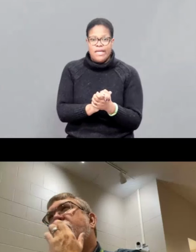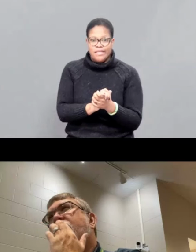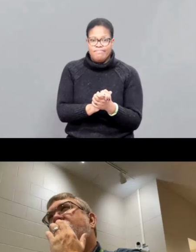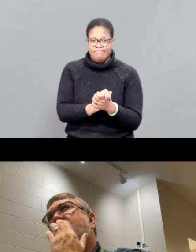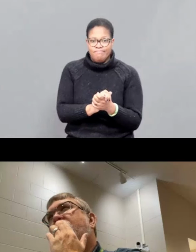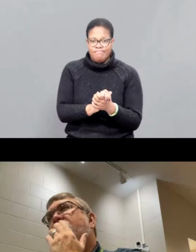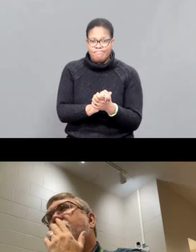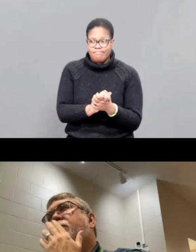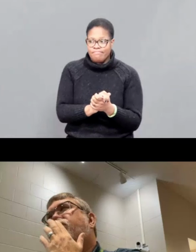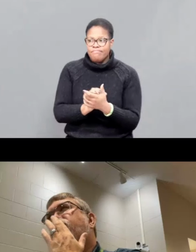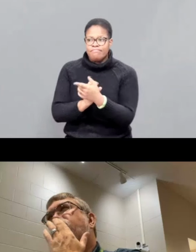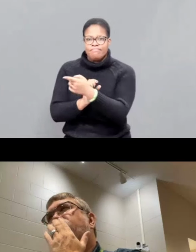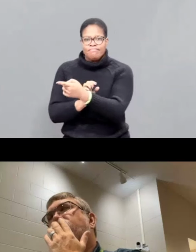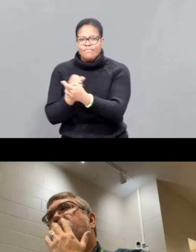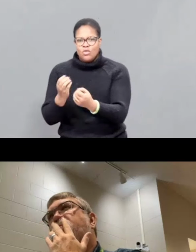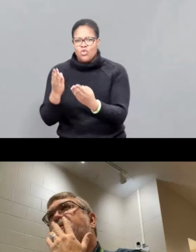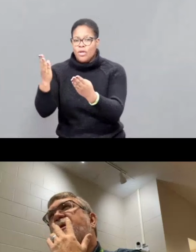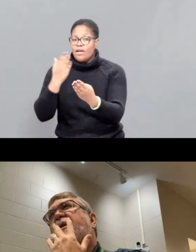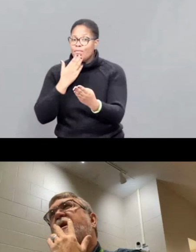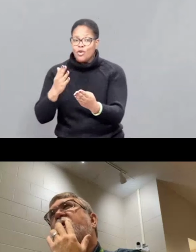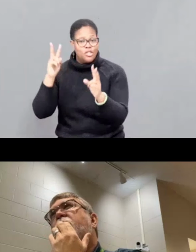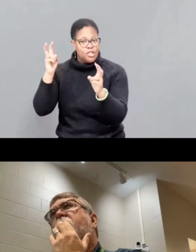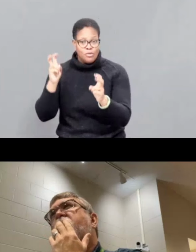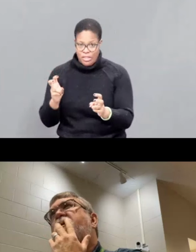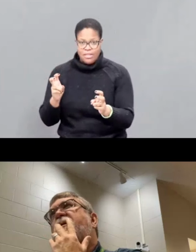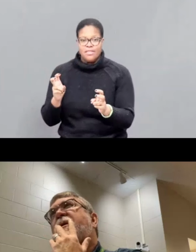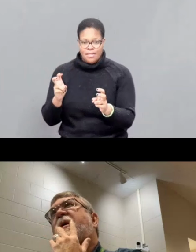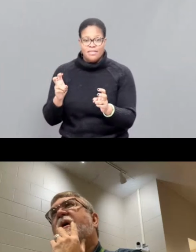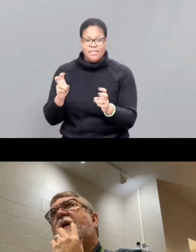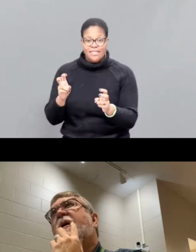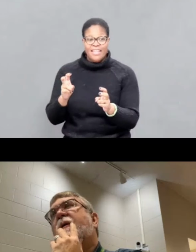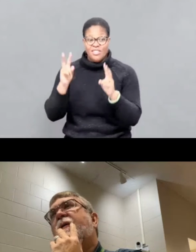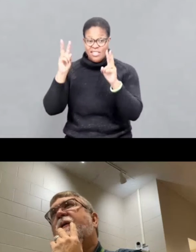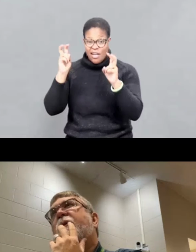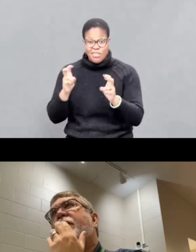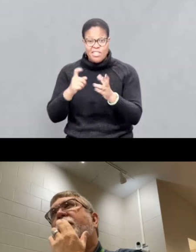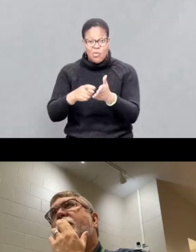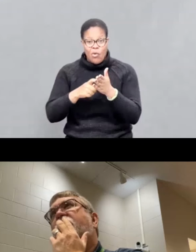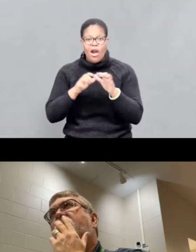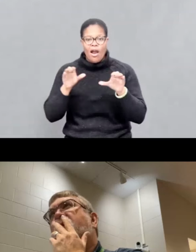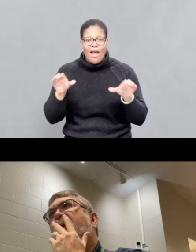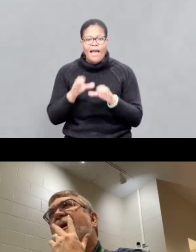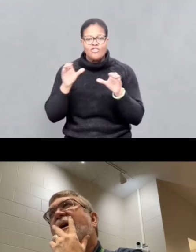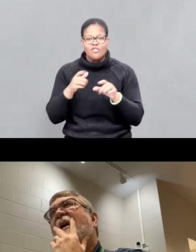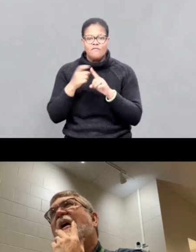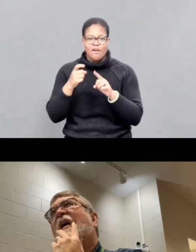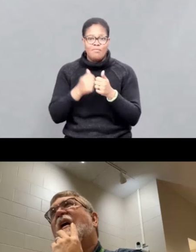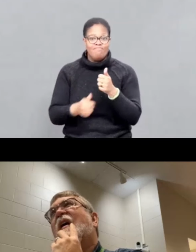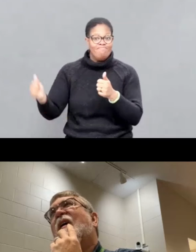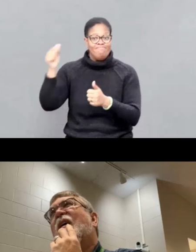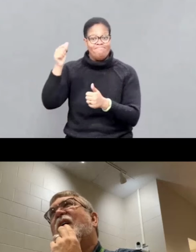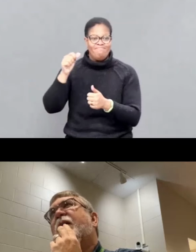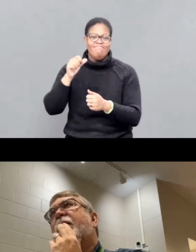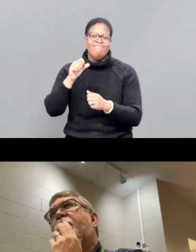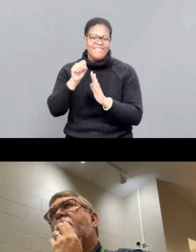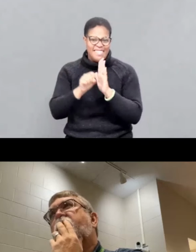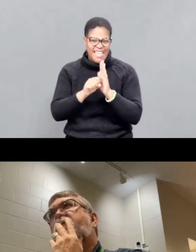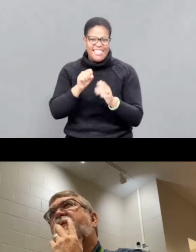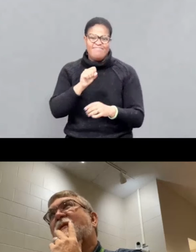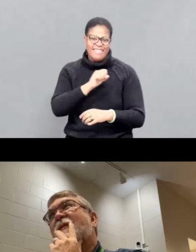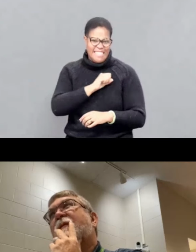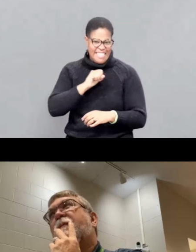So you bring up good subjects, and they're subjects that require action by our state senate and